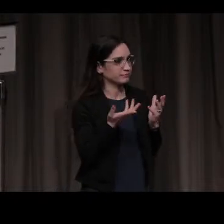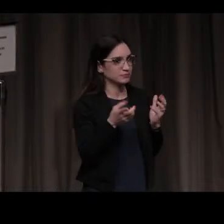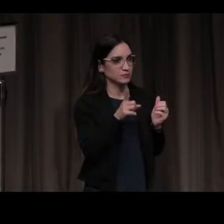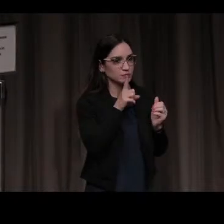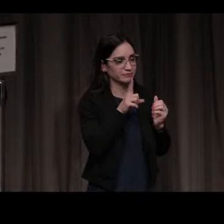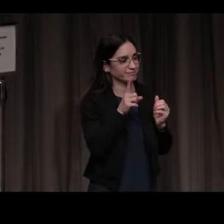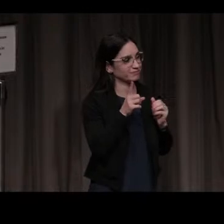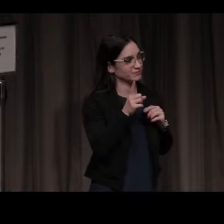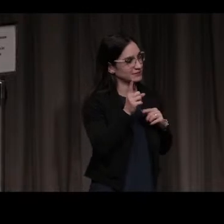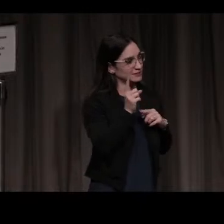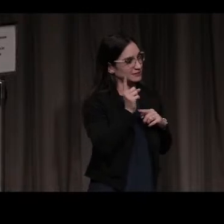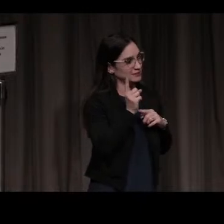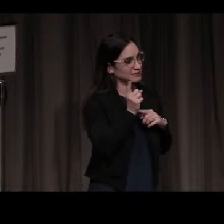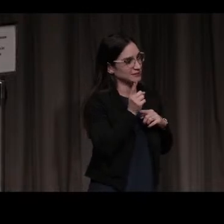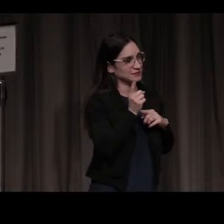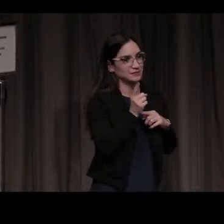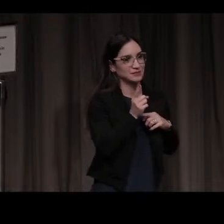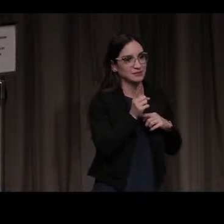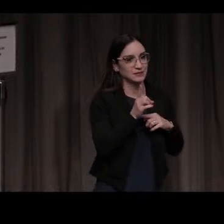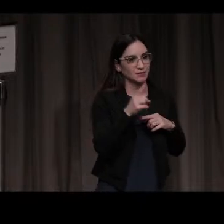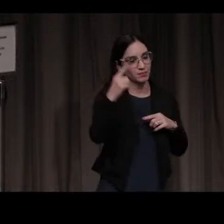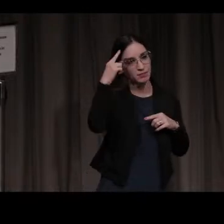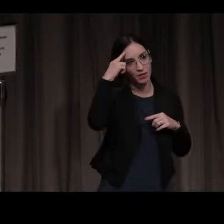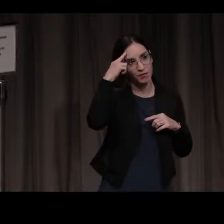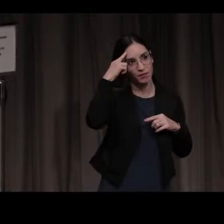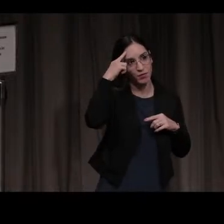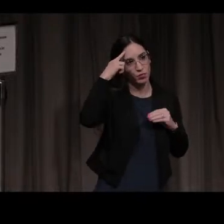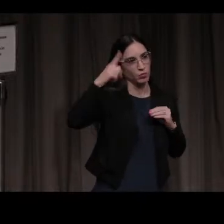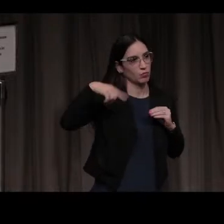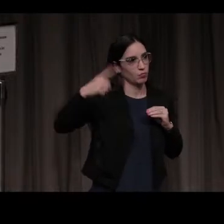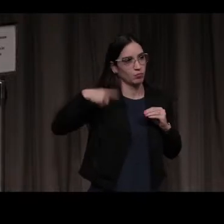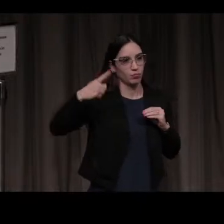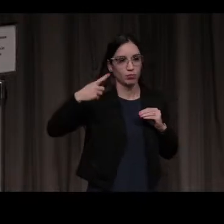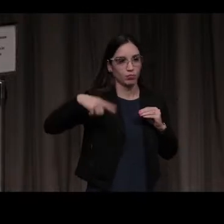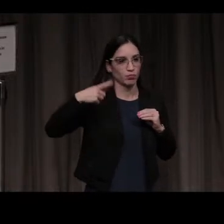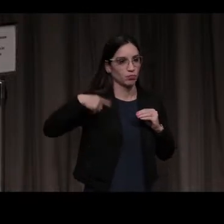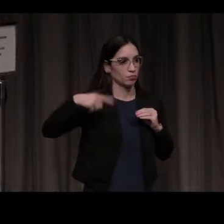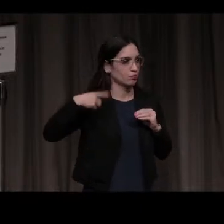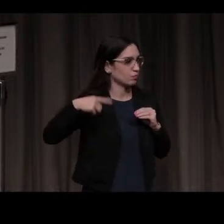have a moment to speak because my mind is spinning with so many